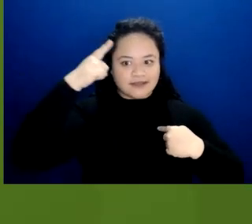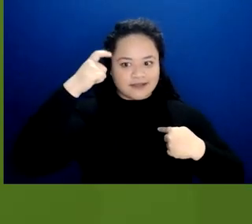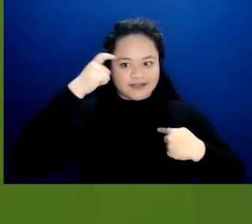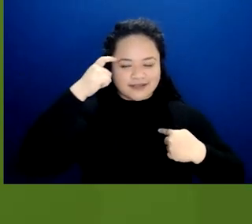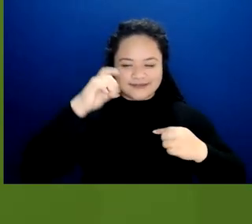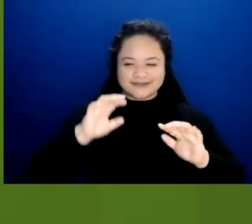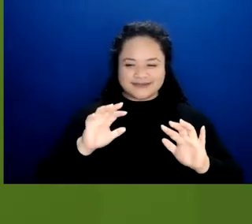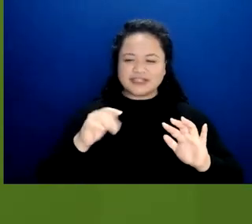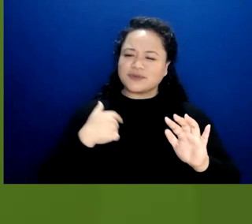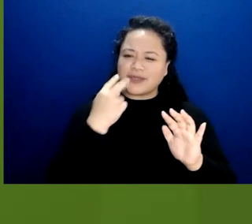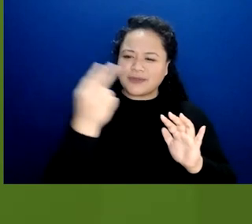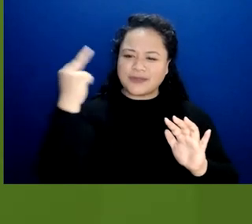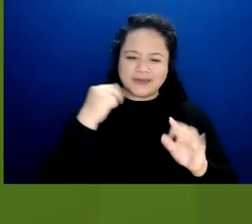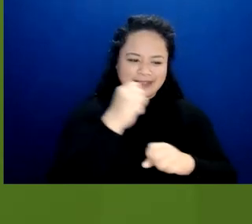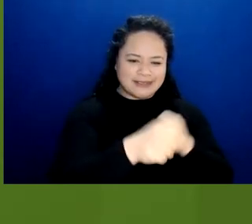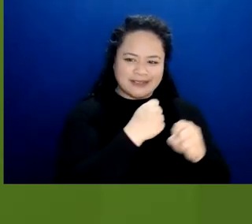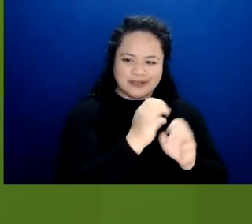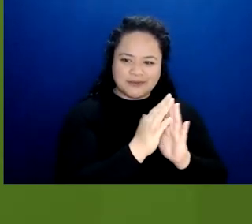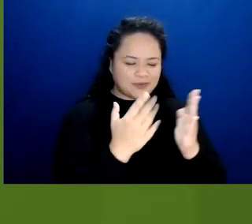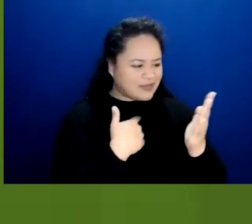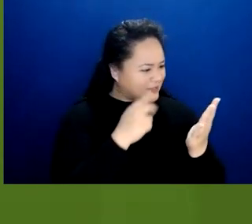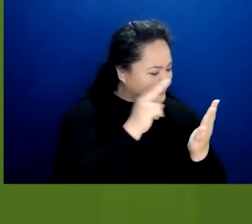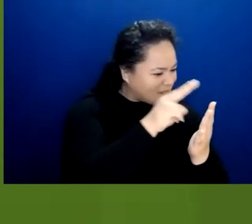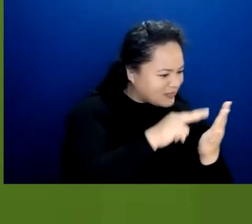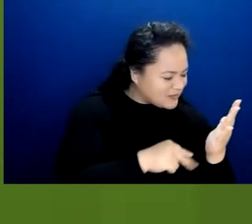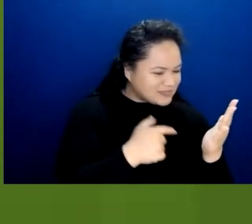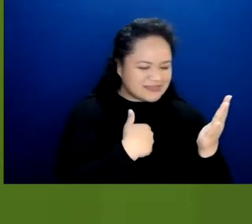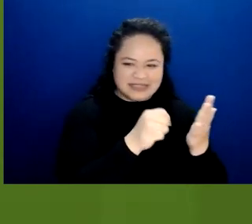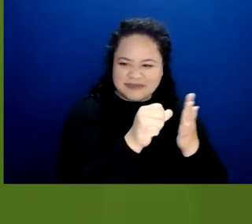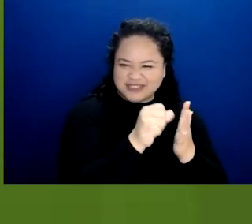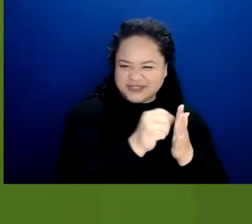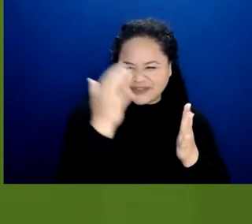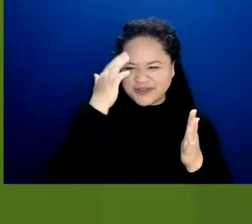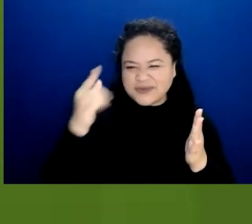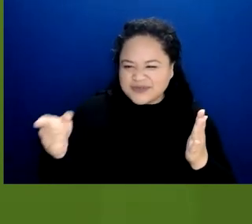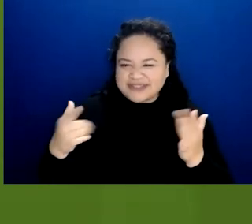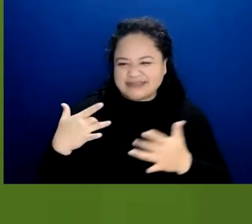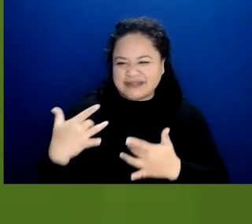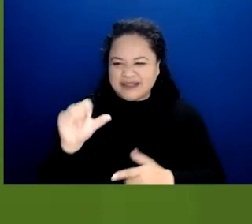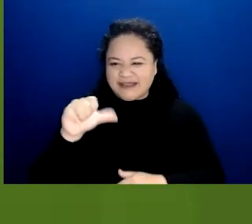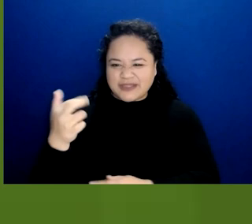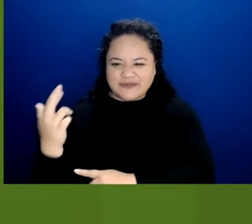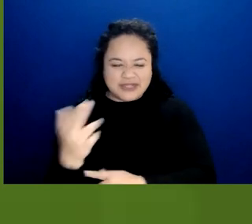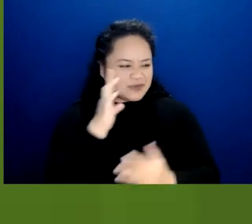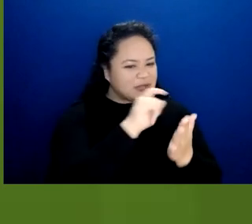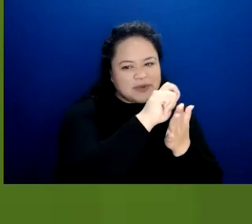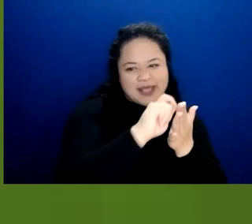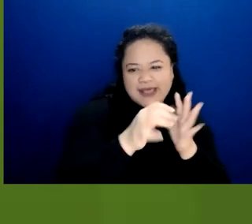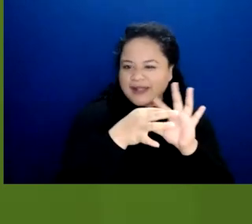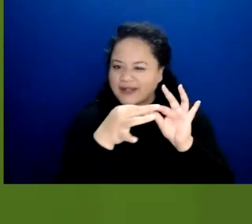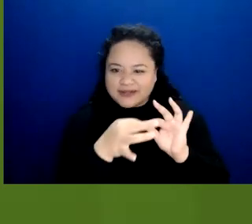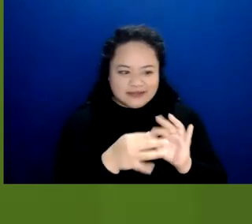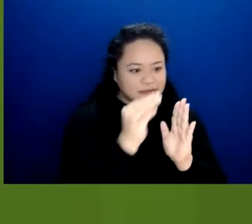when I was younger, and like, I can't even look at the little, you know, people write in little pages with notes for your going to summer and stuff. And I mean, those slurs are